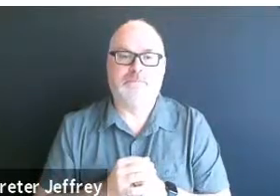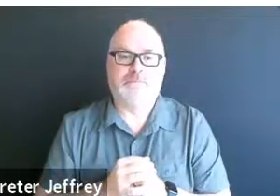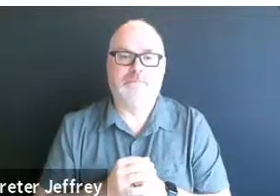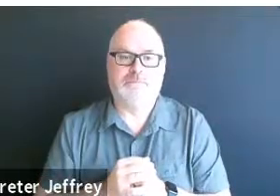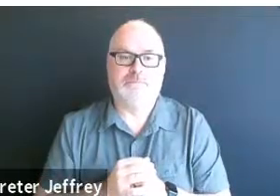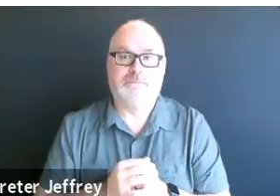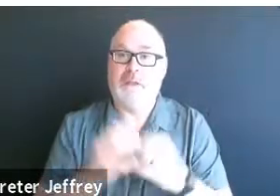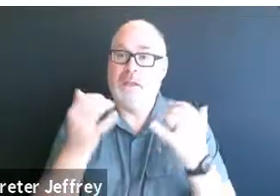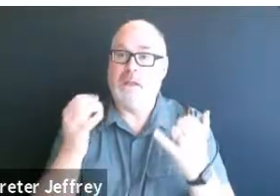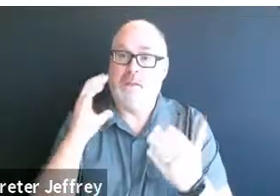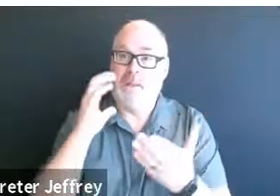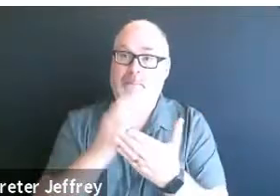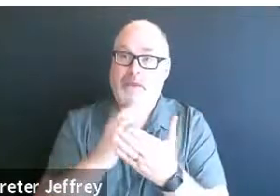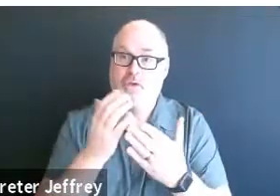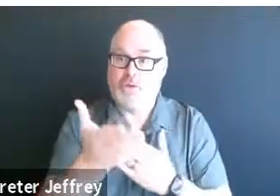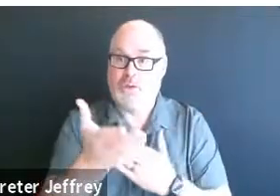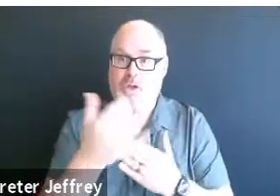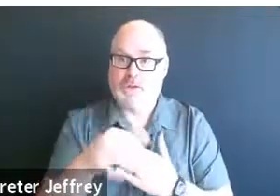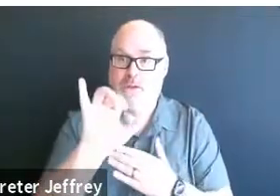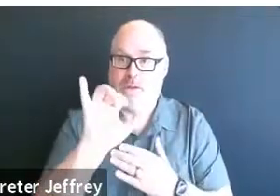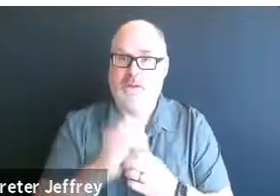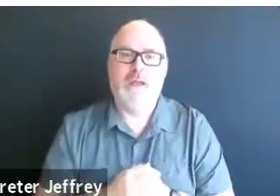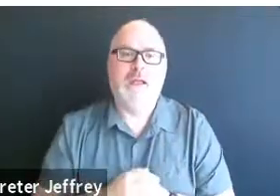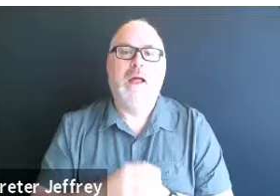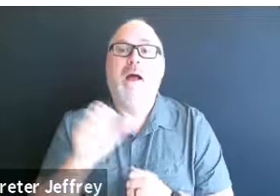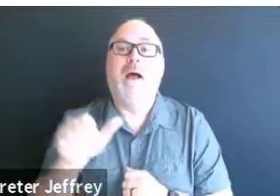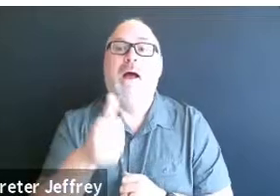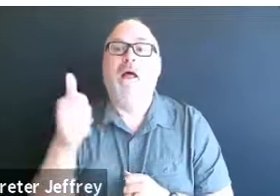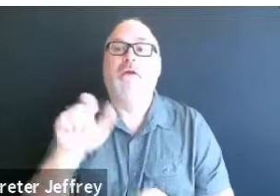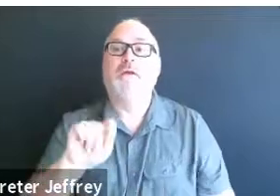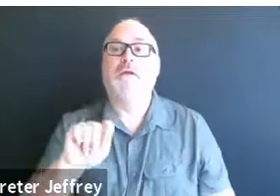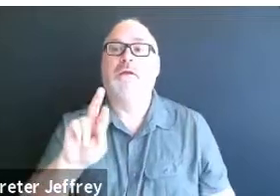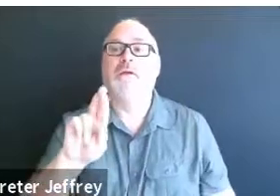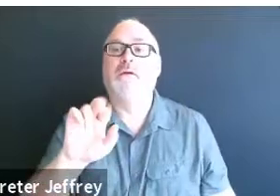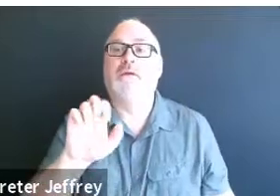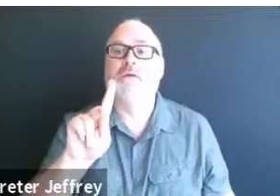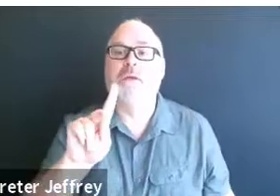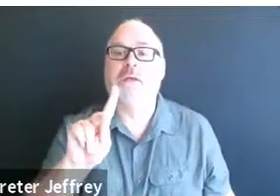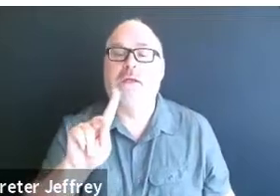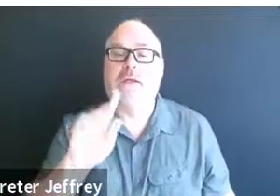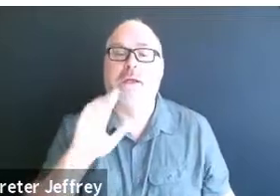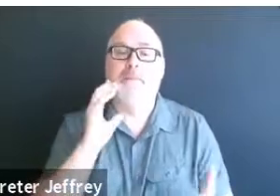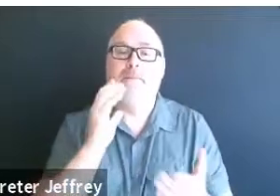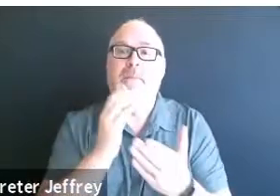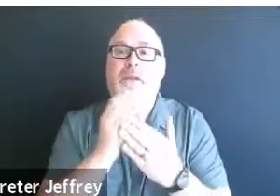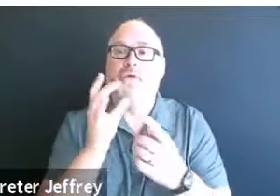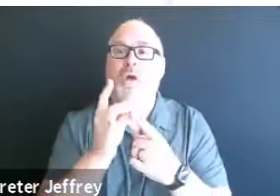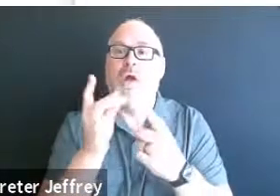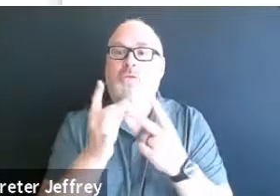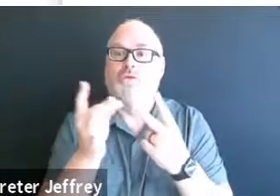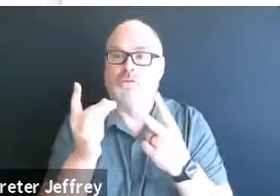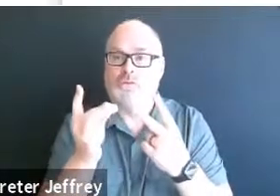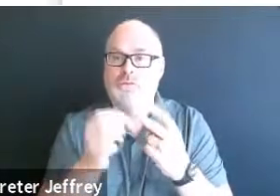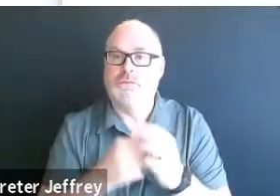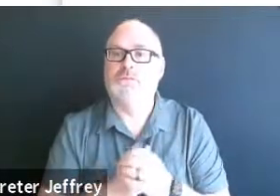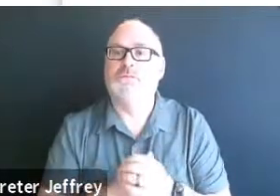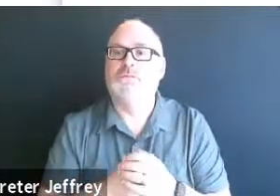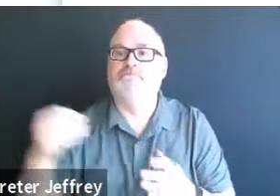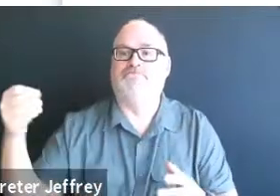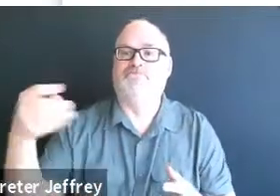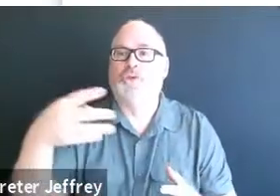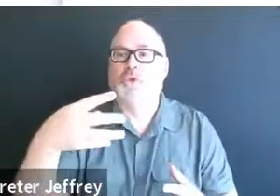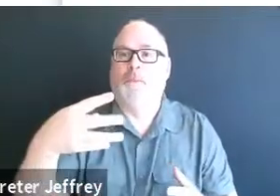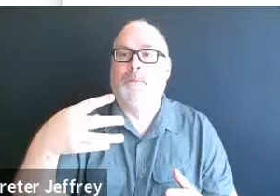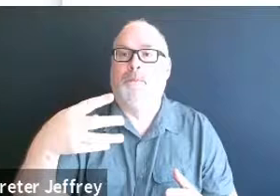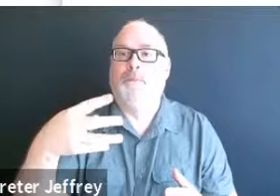And now we have a new image. So another trick is this will show up image options. And sometimes